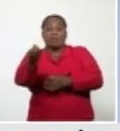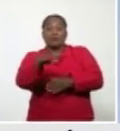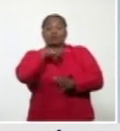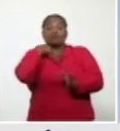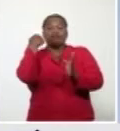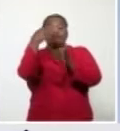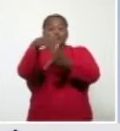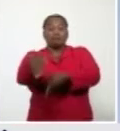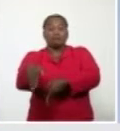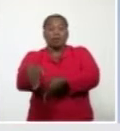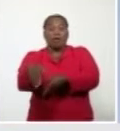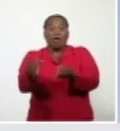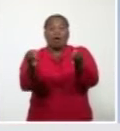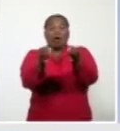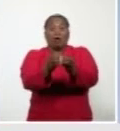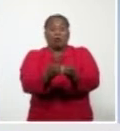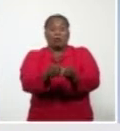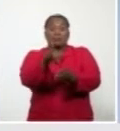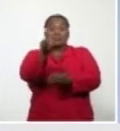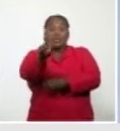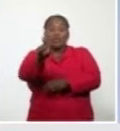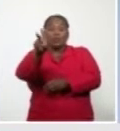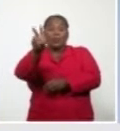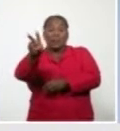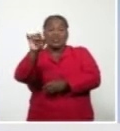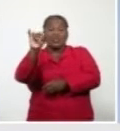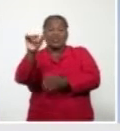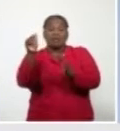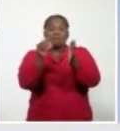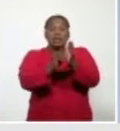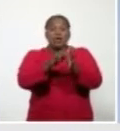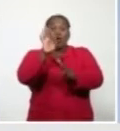1,970 deaths for a total of